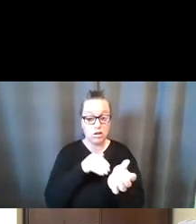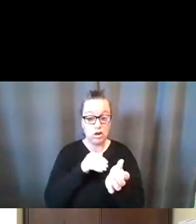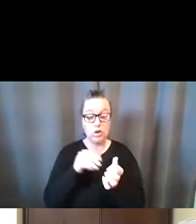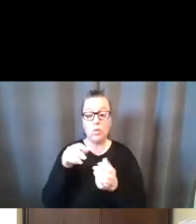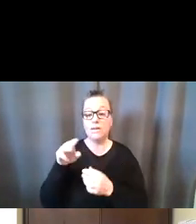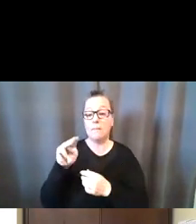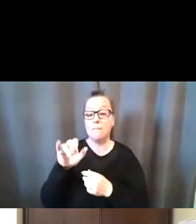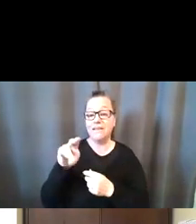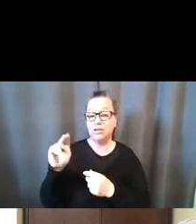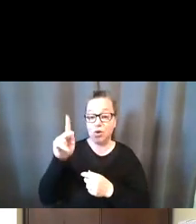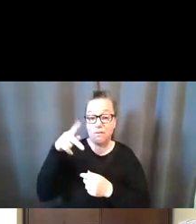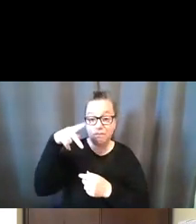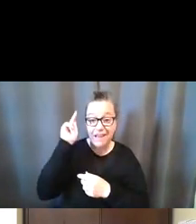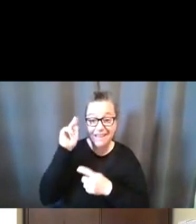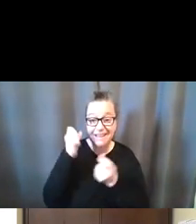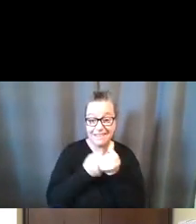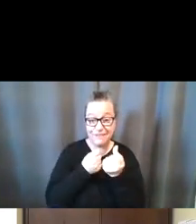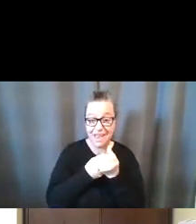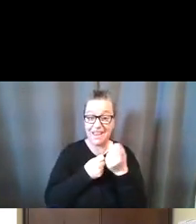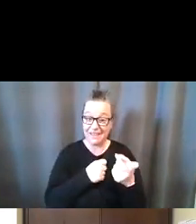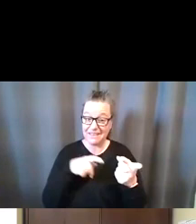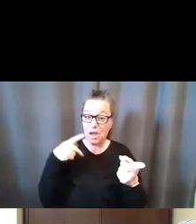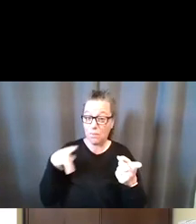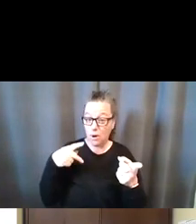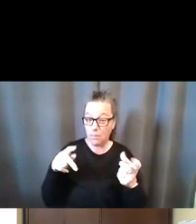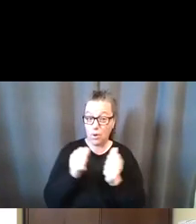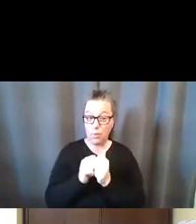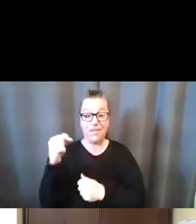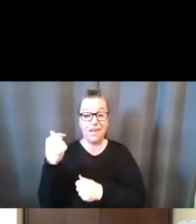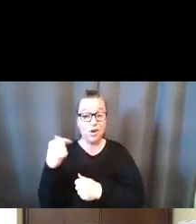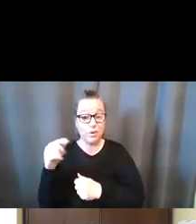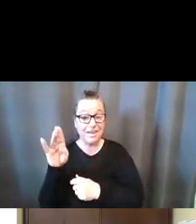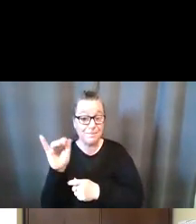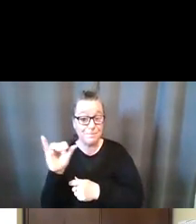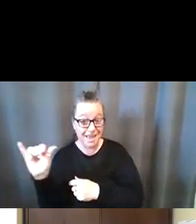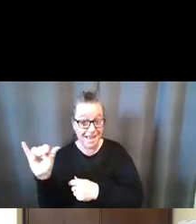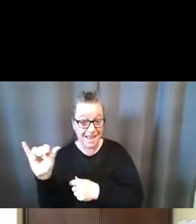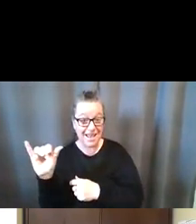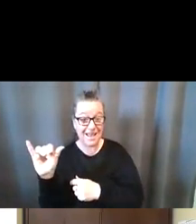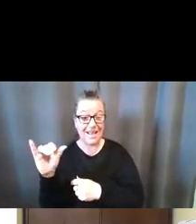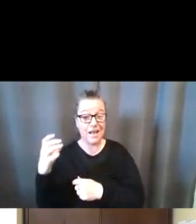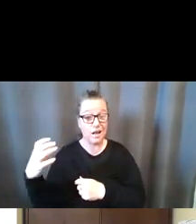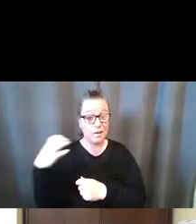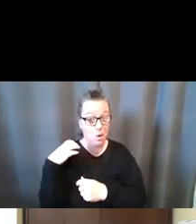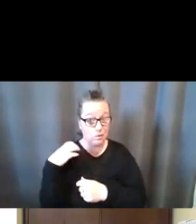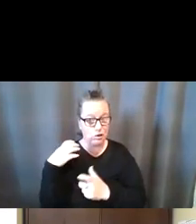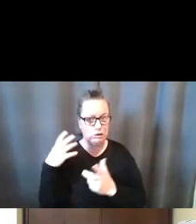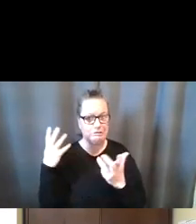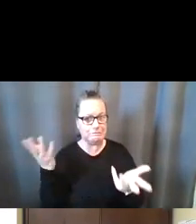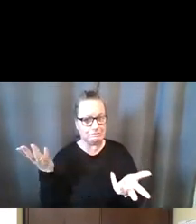notice this is Minnesota Vikings purple with a Green Bay Packers legendary head coach quote on it.